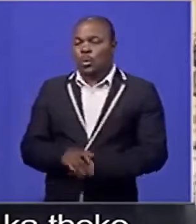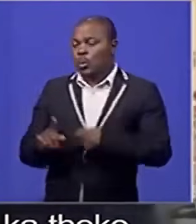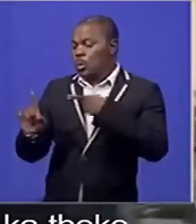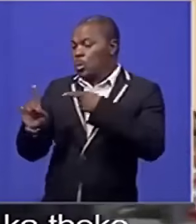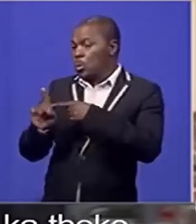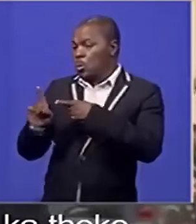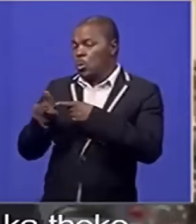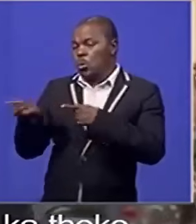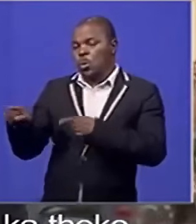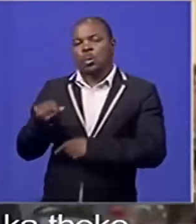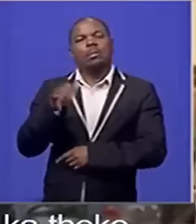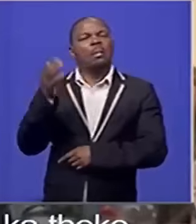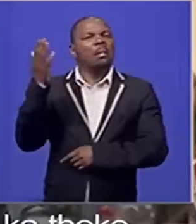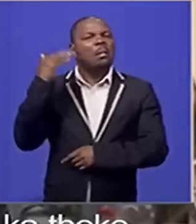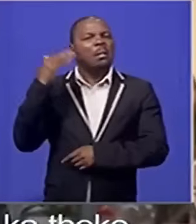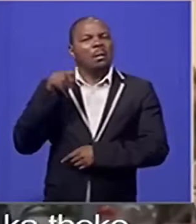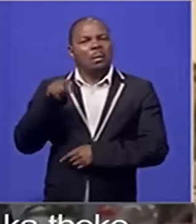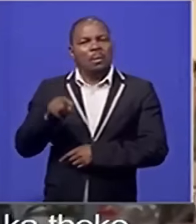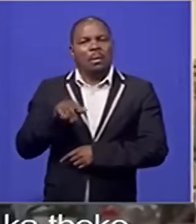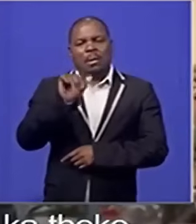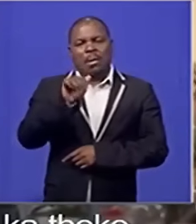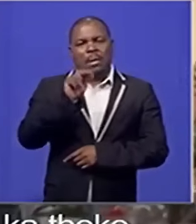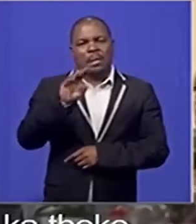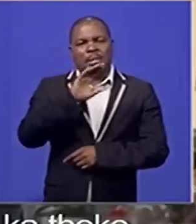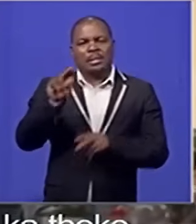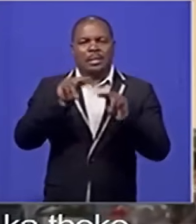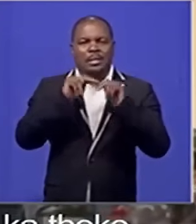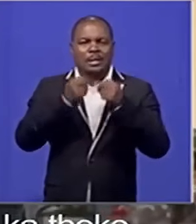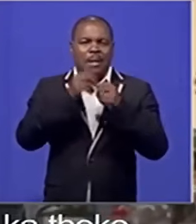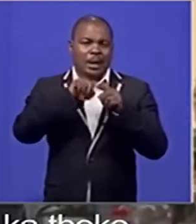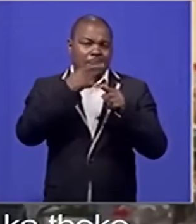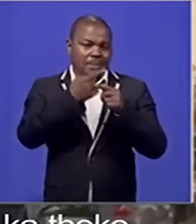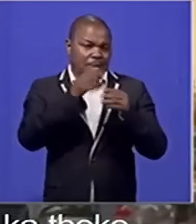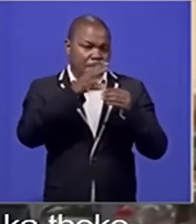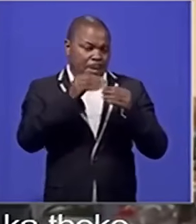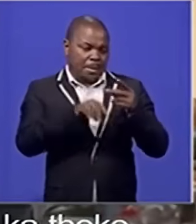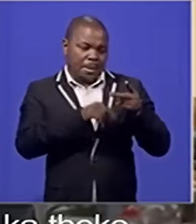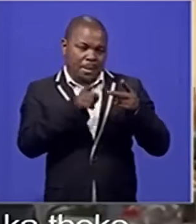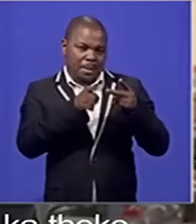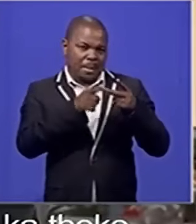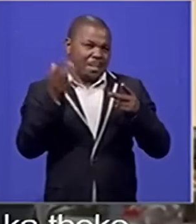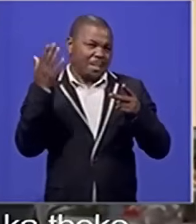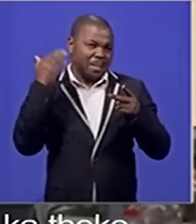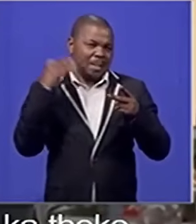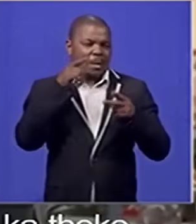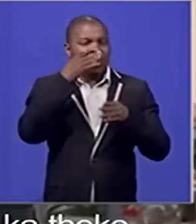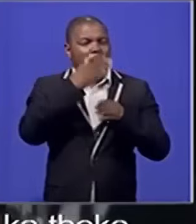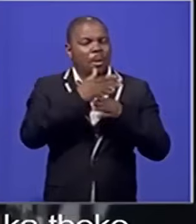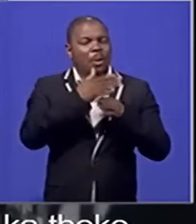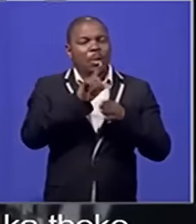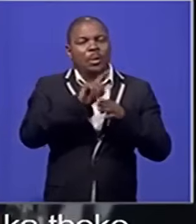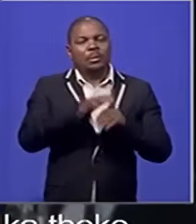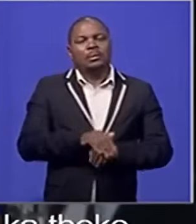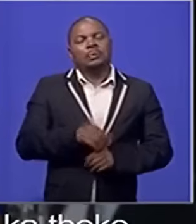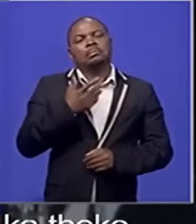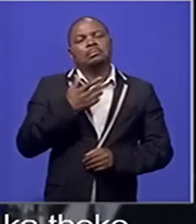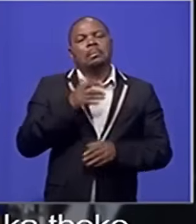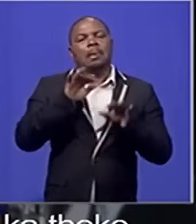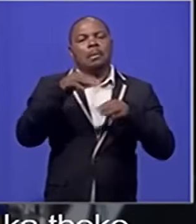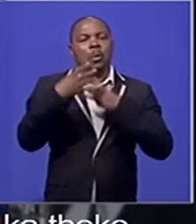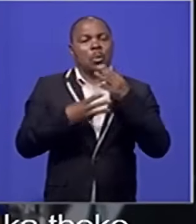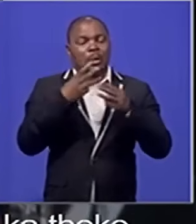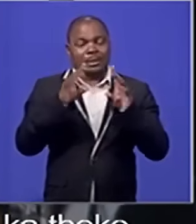Gigaba yo e lego leloko la peleng la komiti phetiši ya bosetšhaba ya ANC le tona ya peleng ya mešomo ya setšhaba o tšweletše pele ga